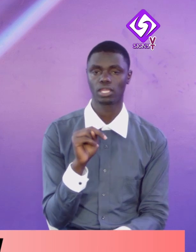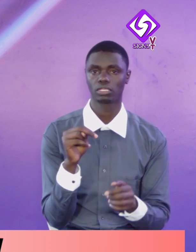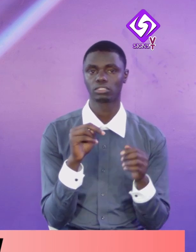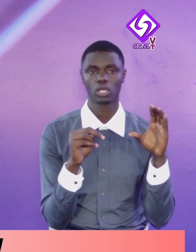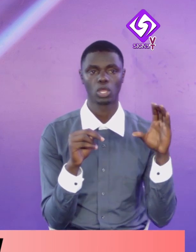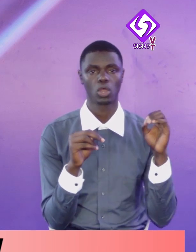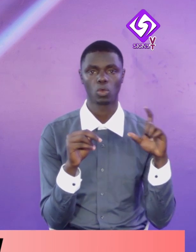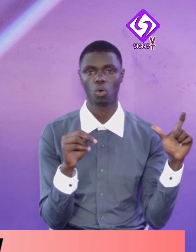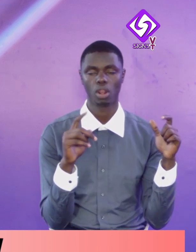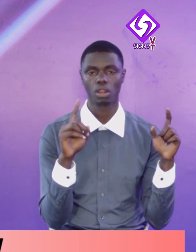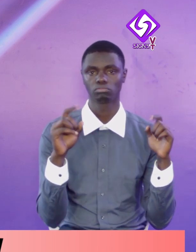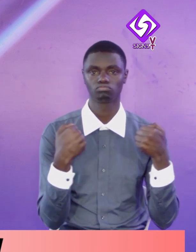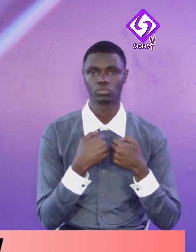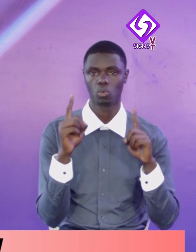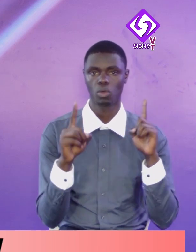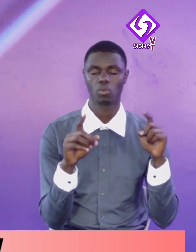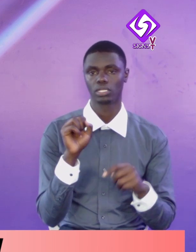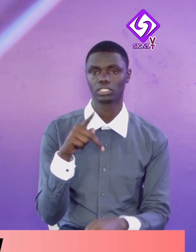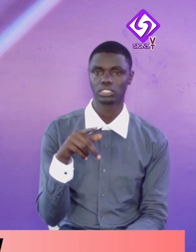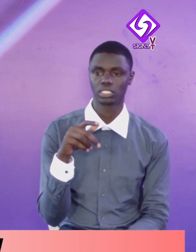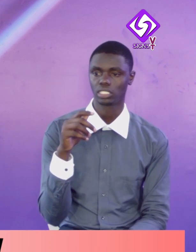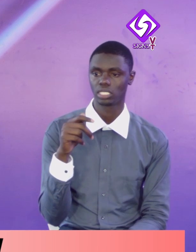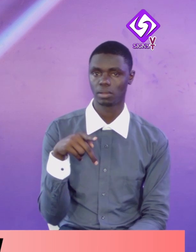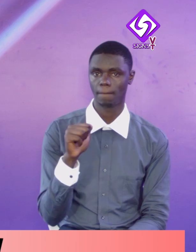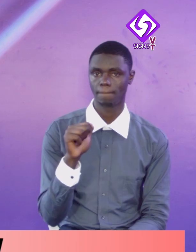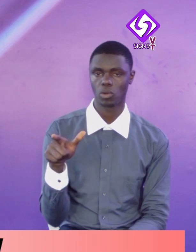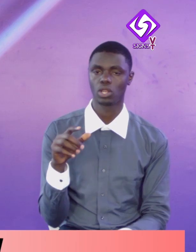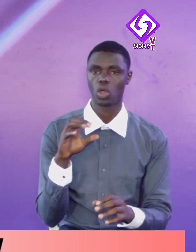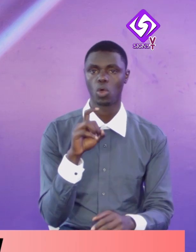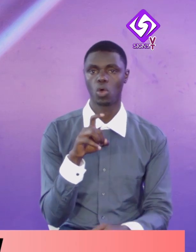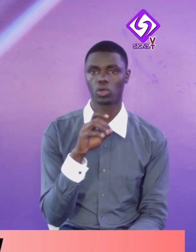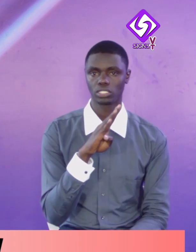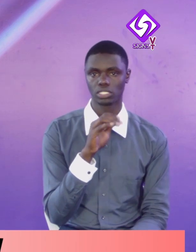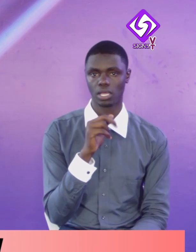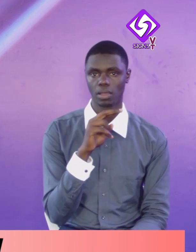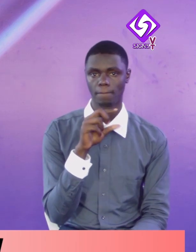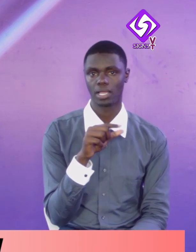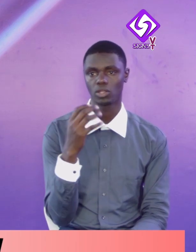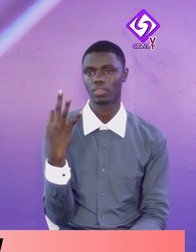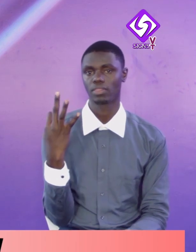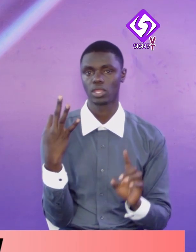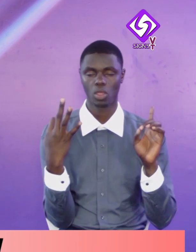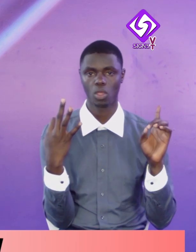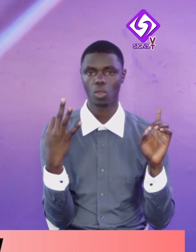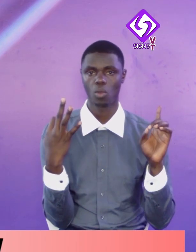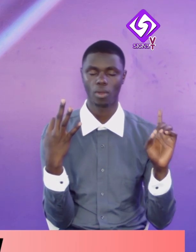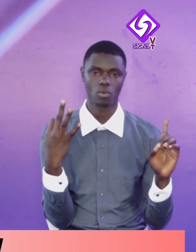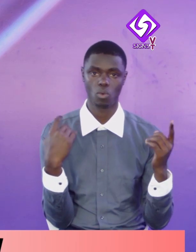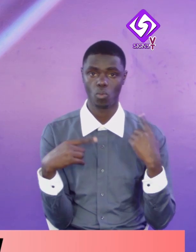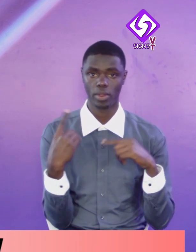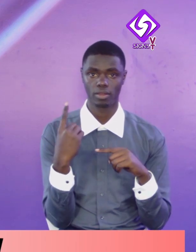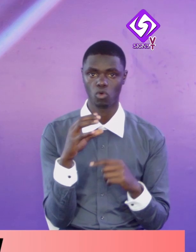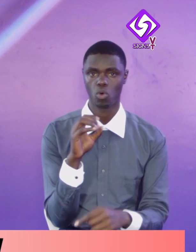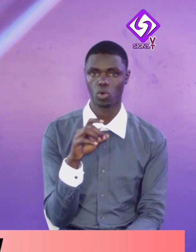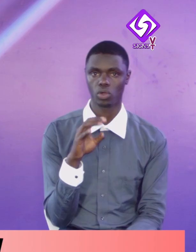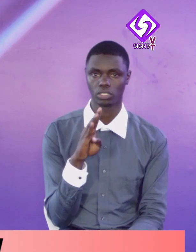1-0. Bremen versus St. Pauli. Bremen won 1-0. Augsburg versus Wolfsburg. It was a 3-1 win for Augsburg.